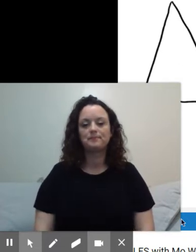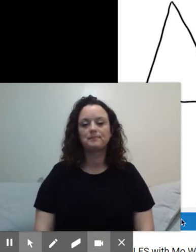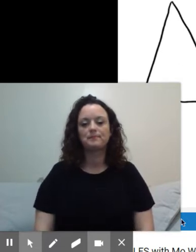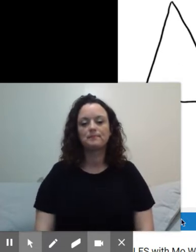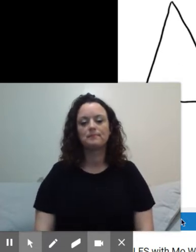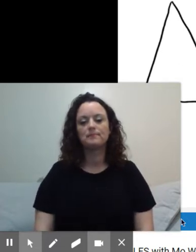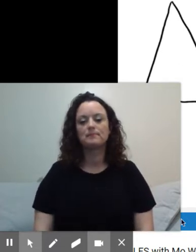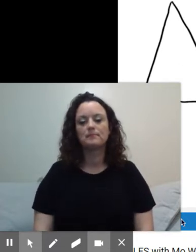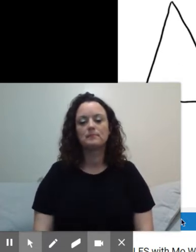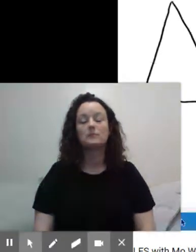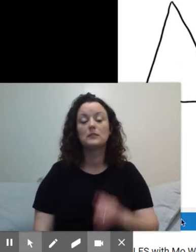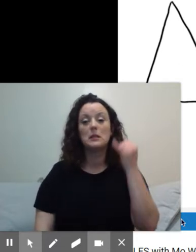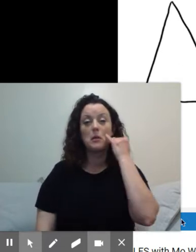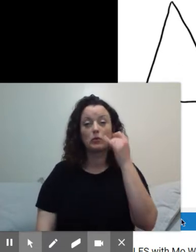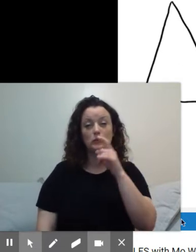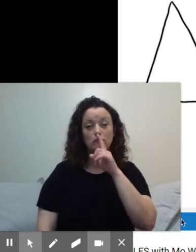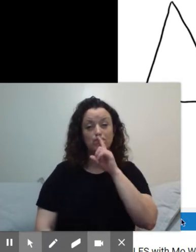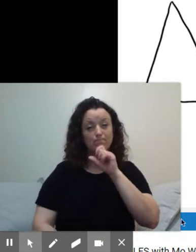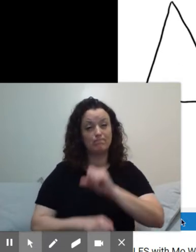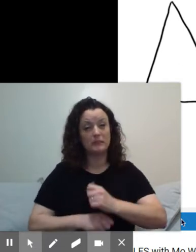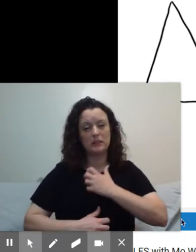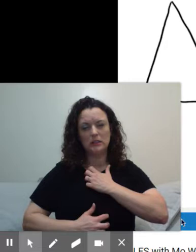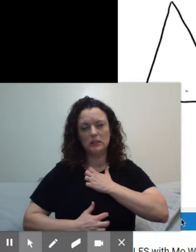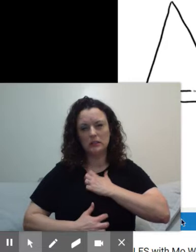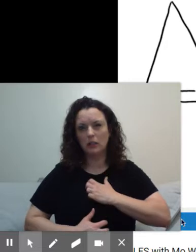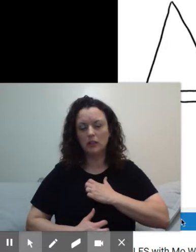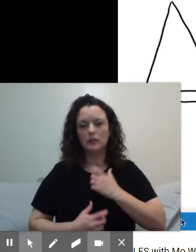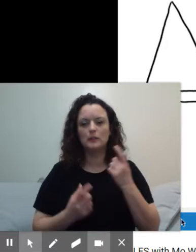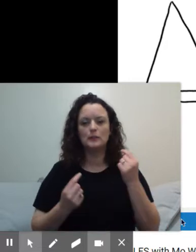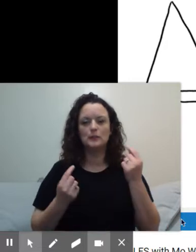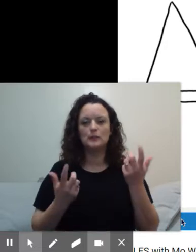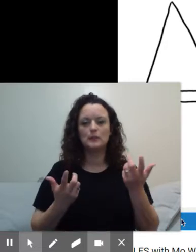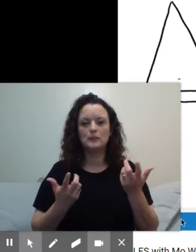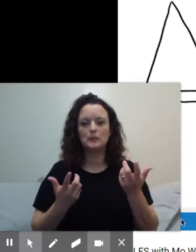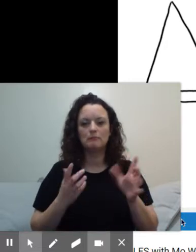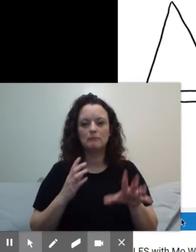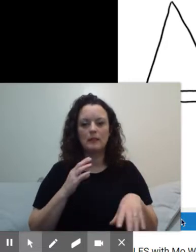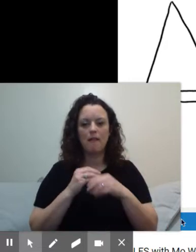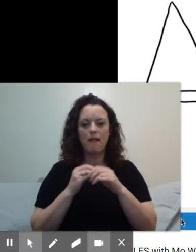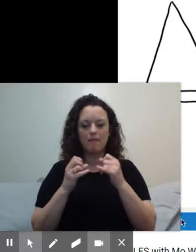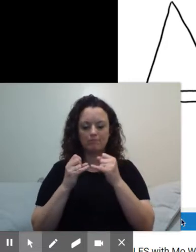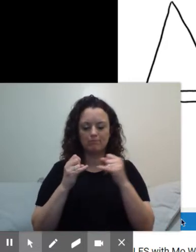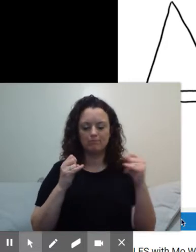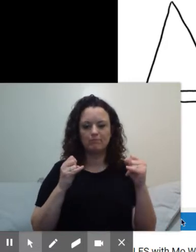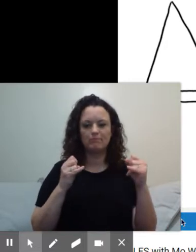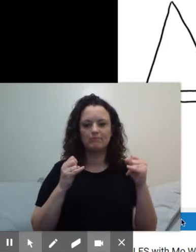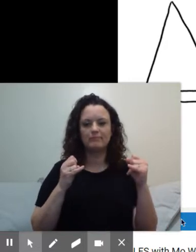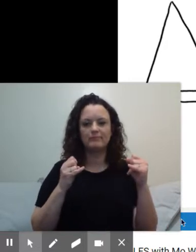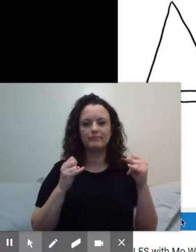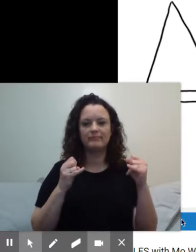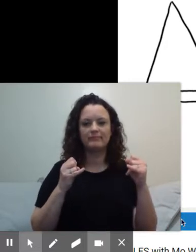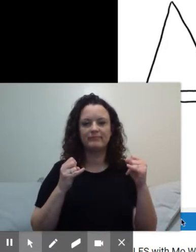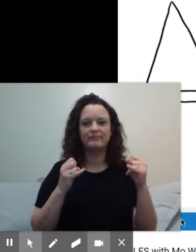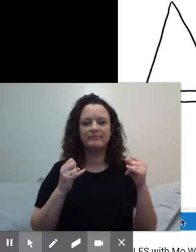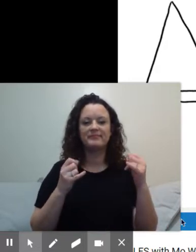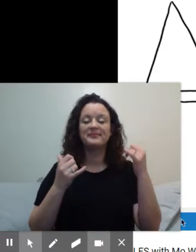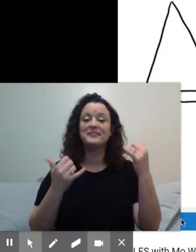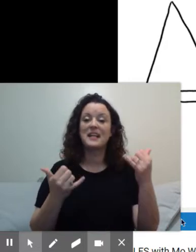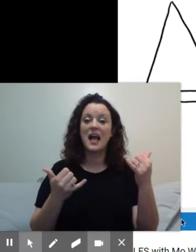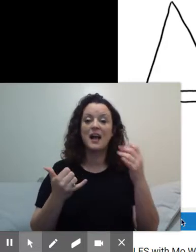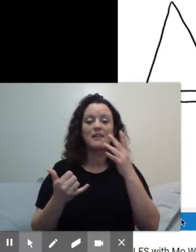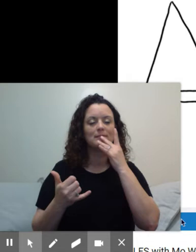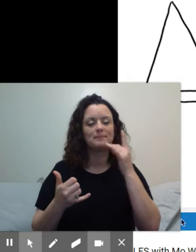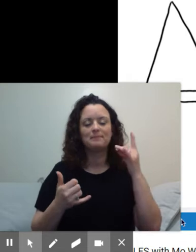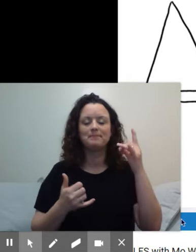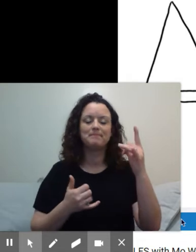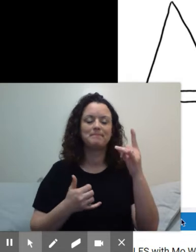You know, if you're really hungry, you could just add a line there. And now it's a